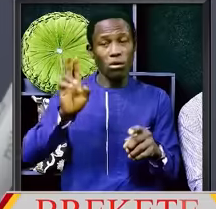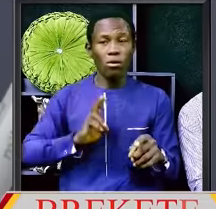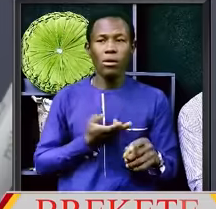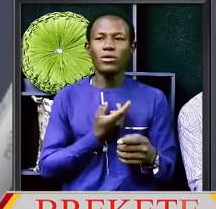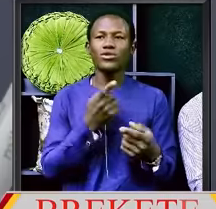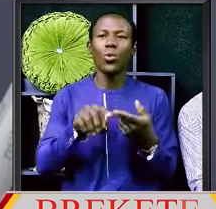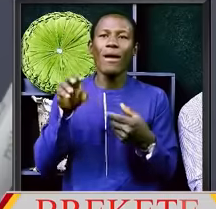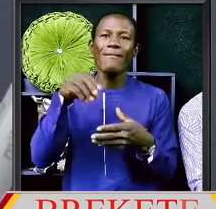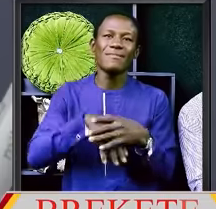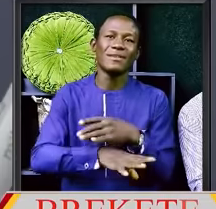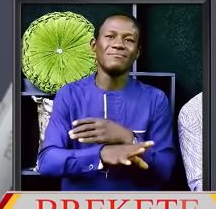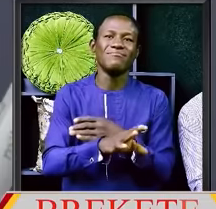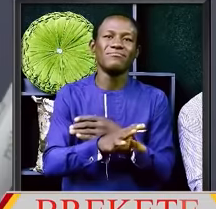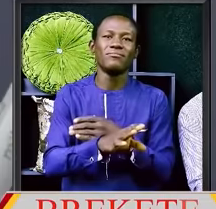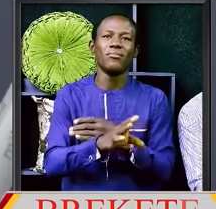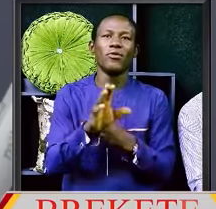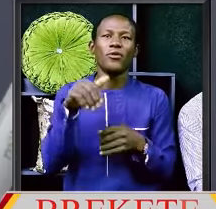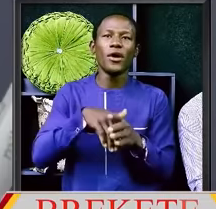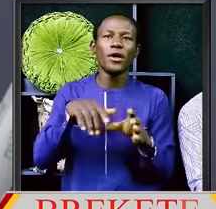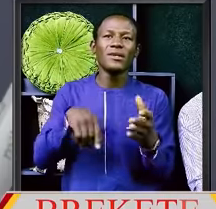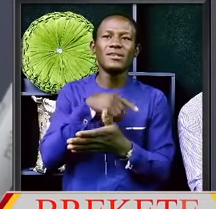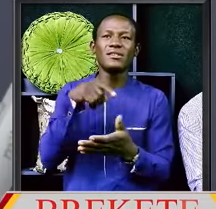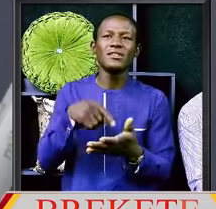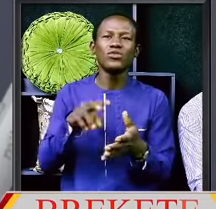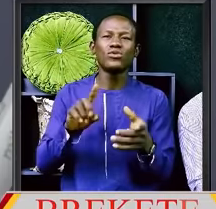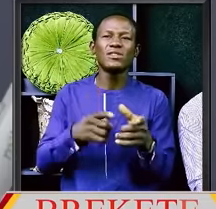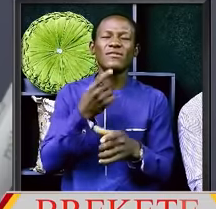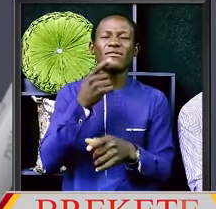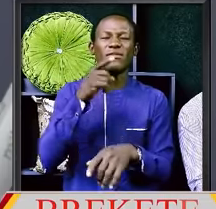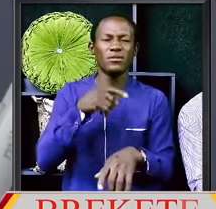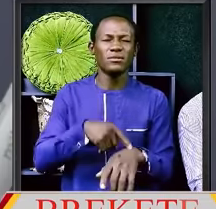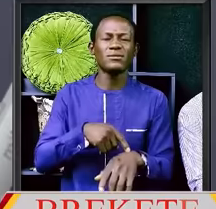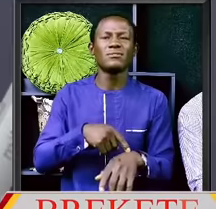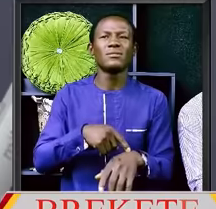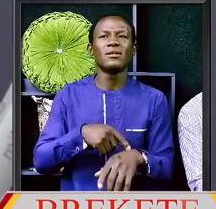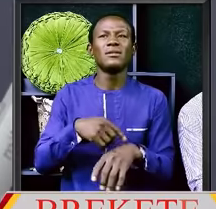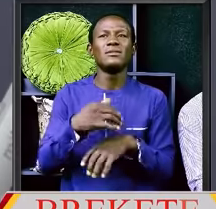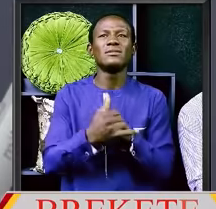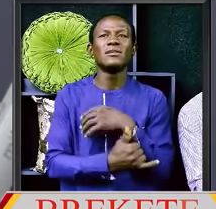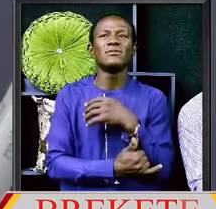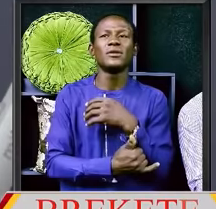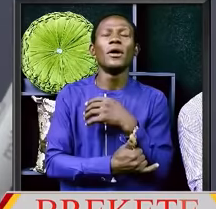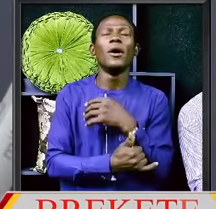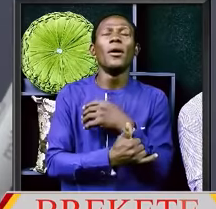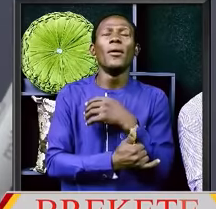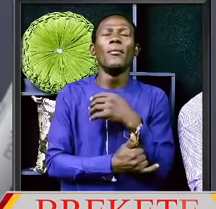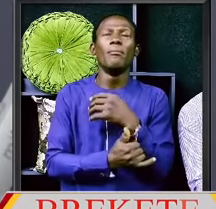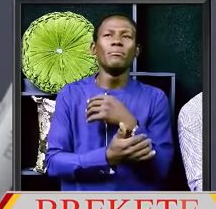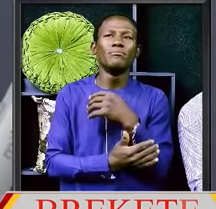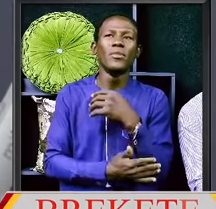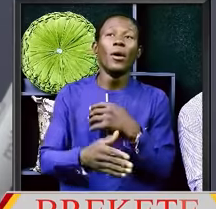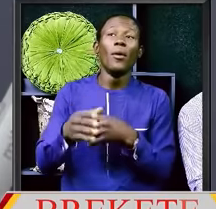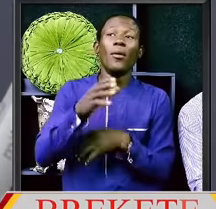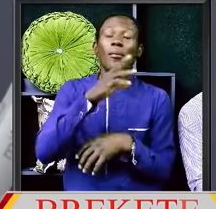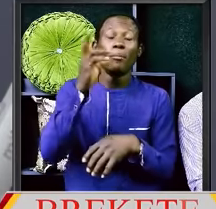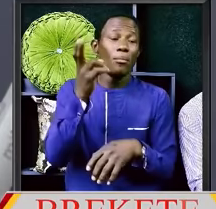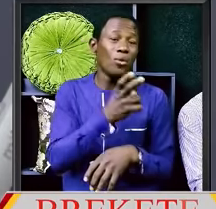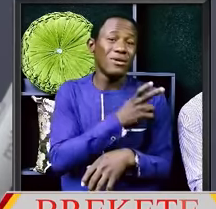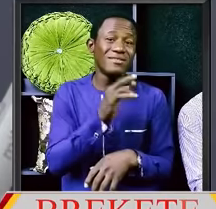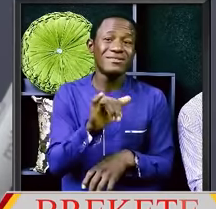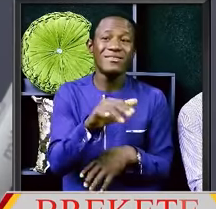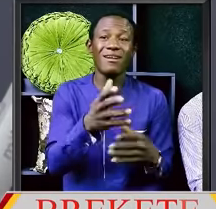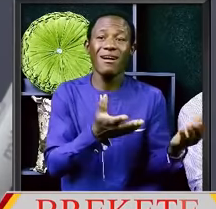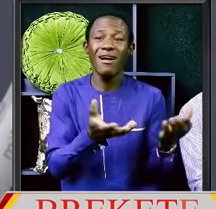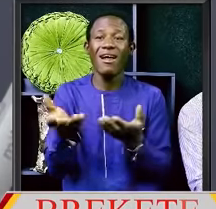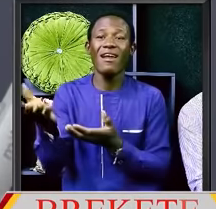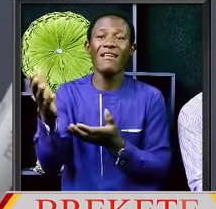enter. In this 21st century, police still they carry file for inside Ghana must go.